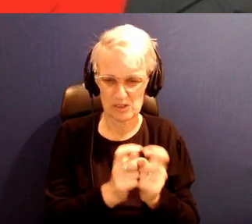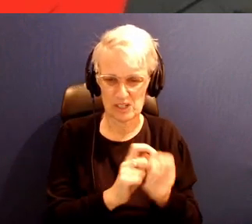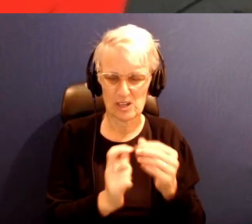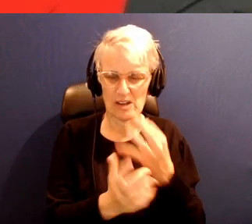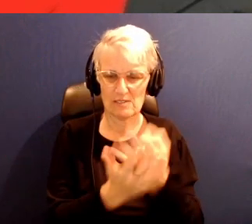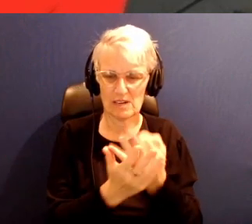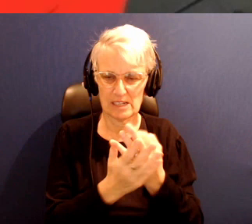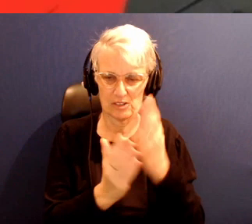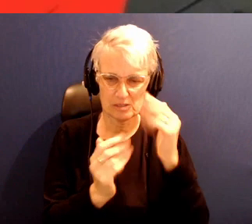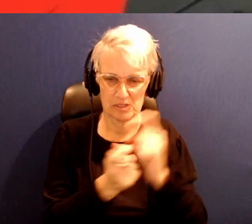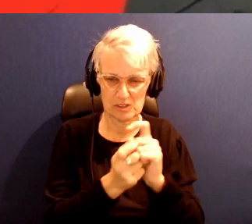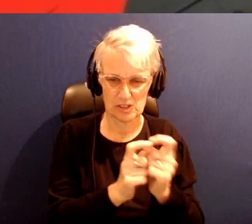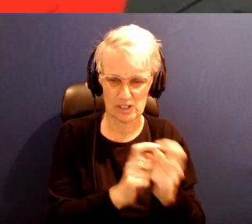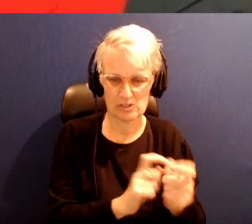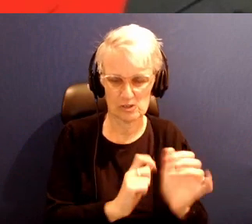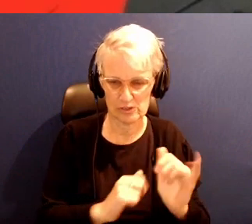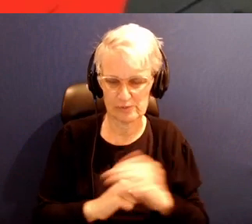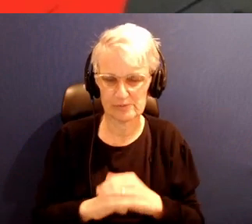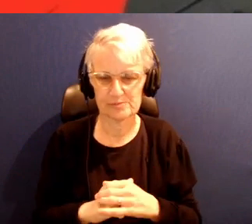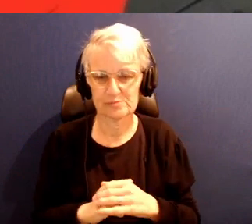and financial expectations for this call.